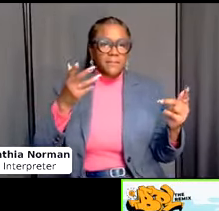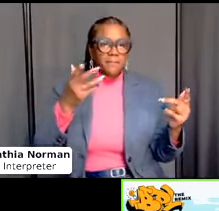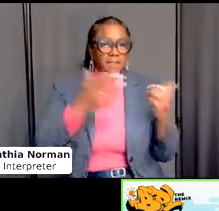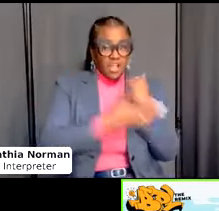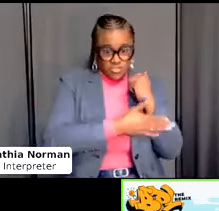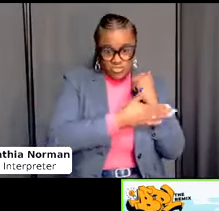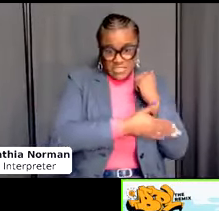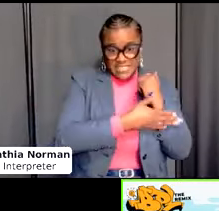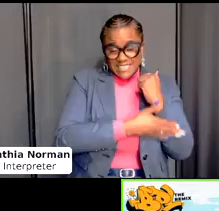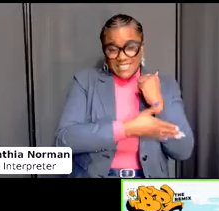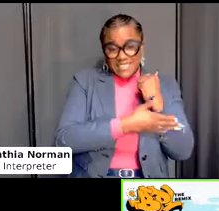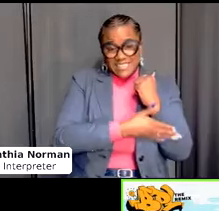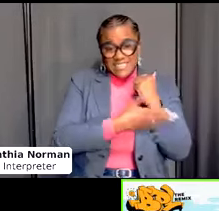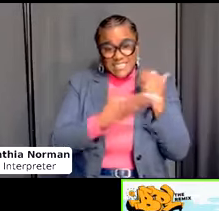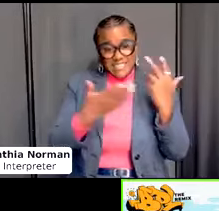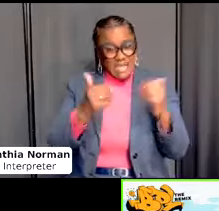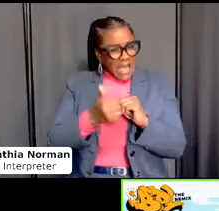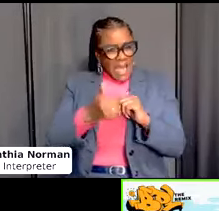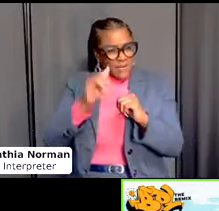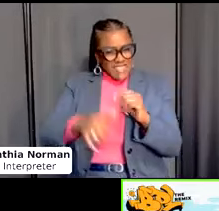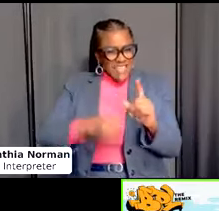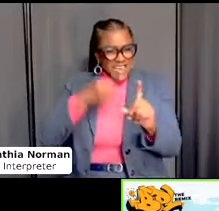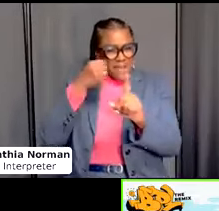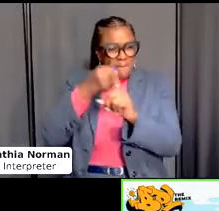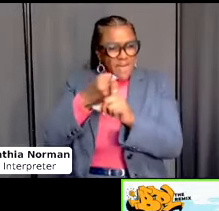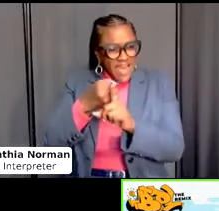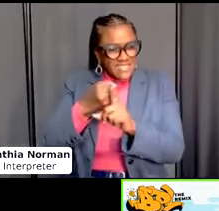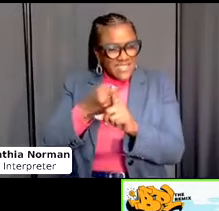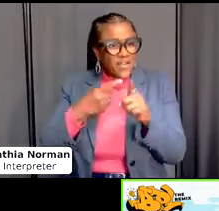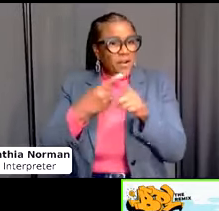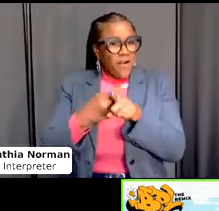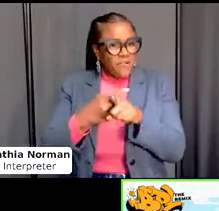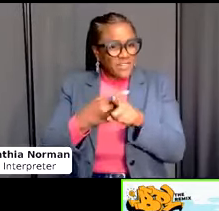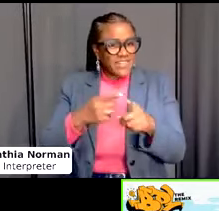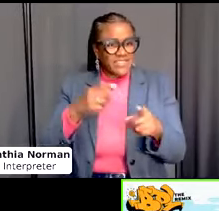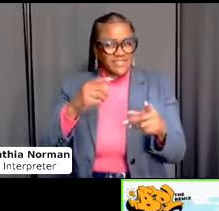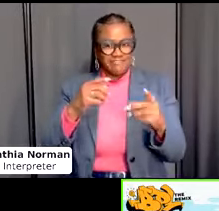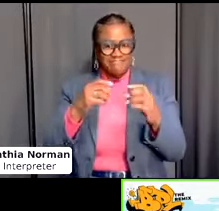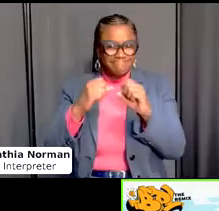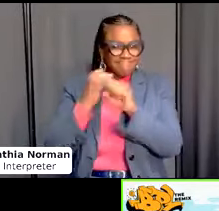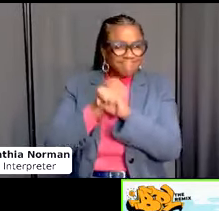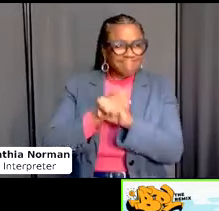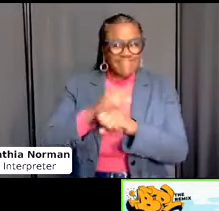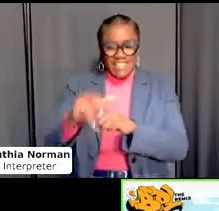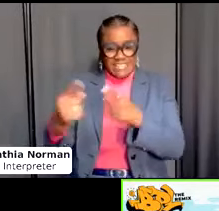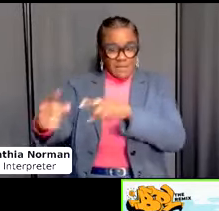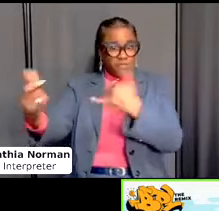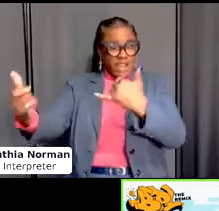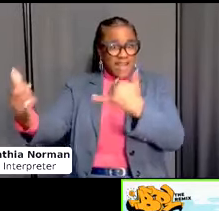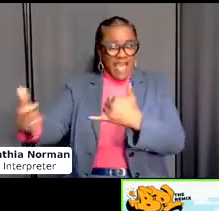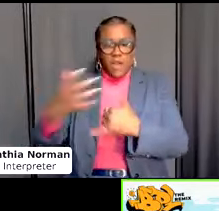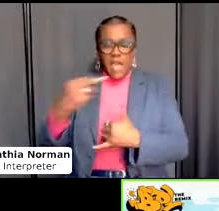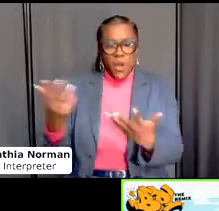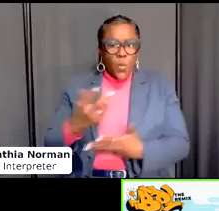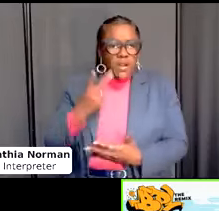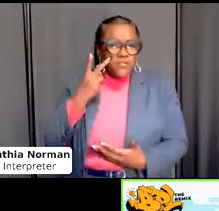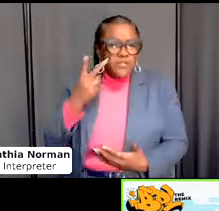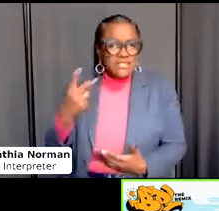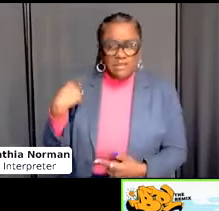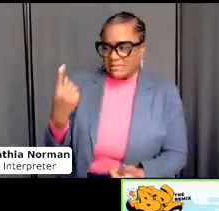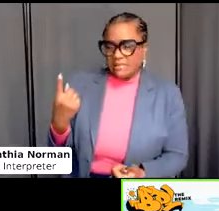country. How does that impact the conflict that's going on right now? And what have we seen